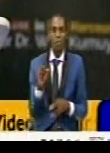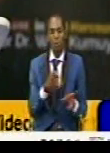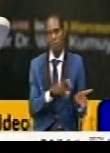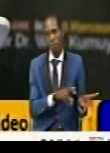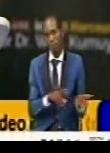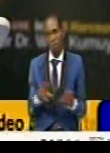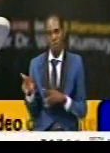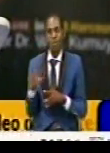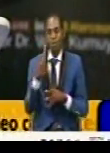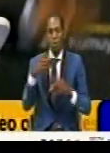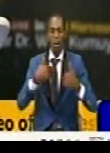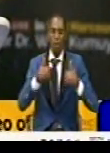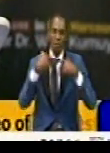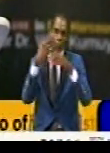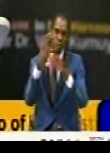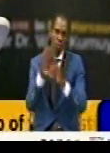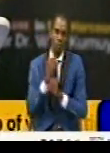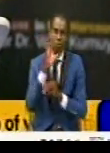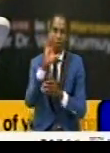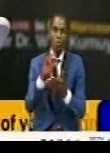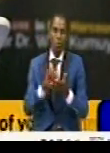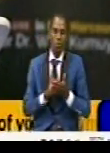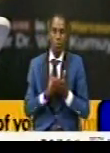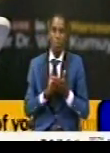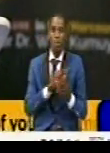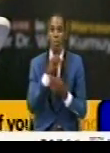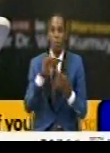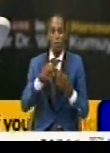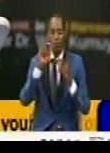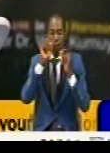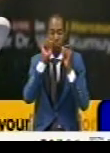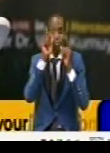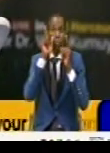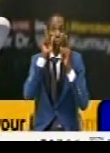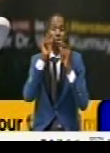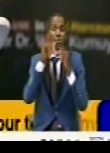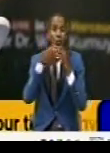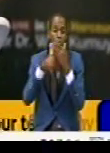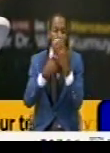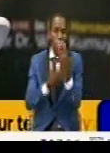There are still many others. Already, you have received your own.